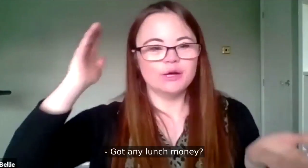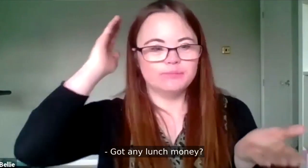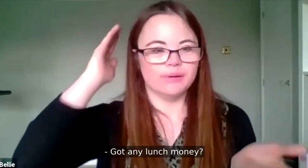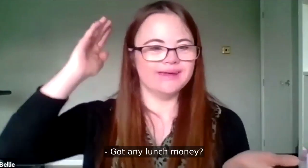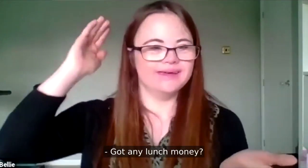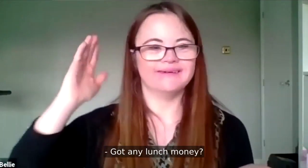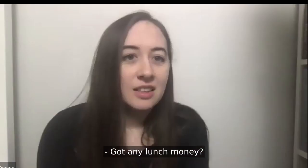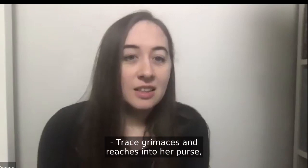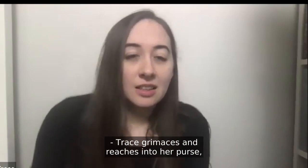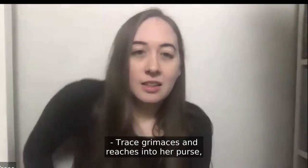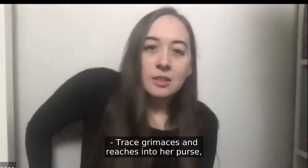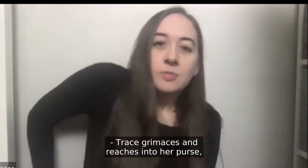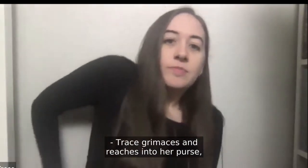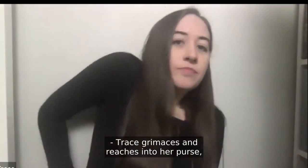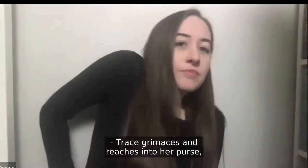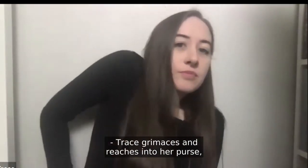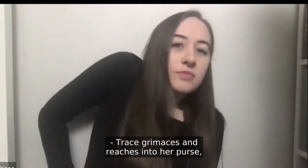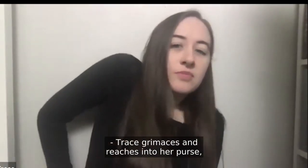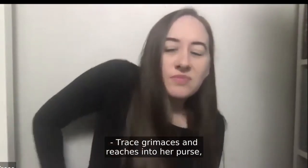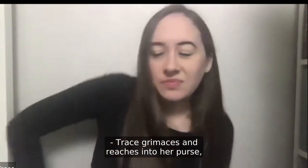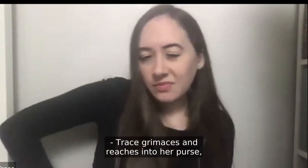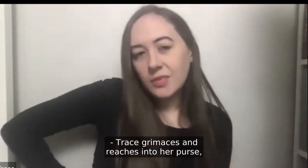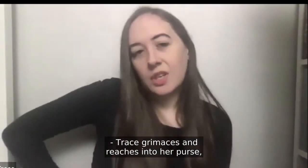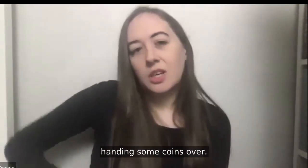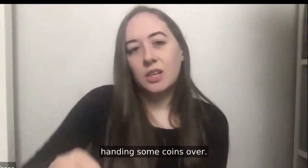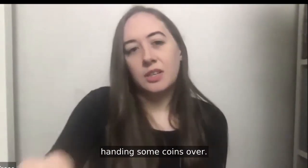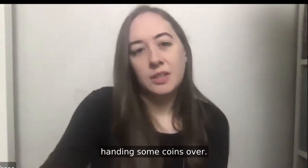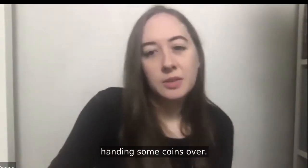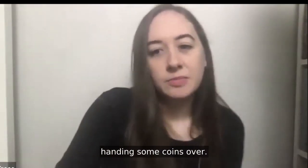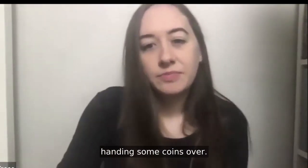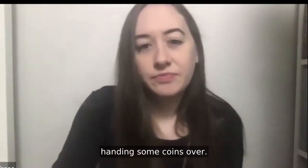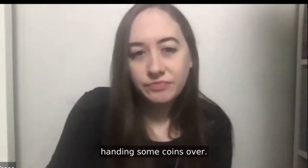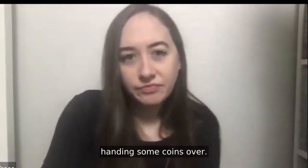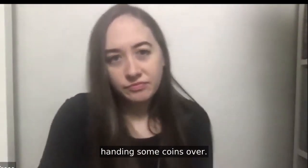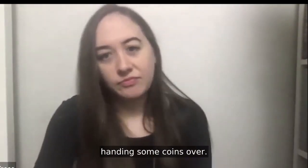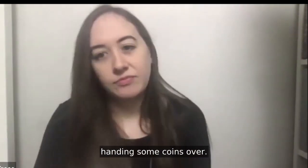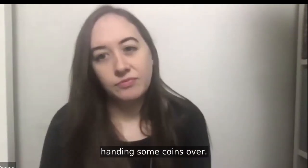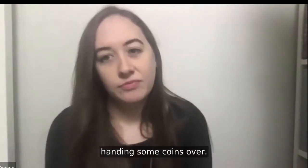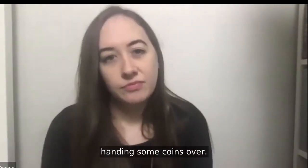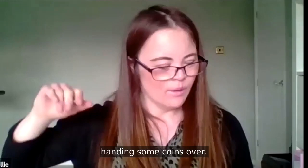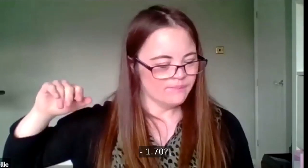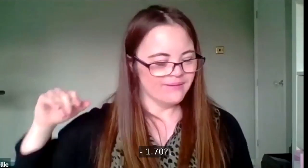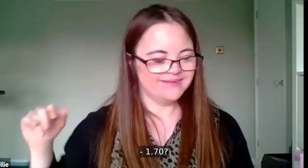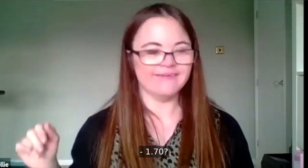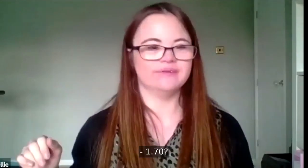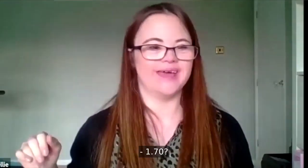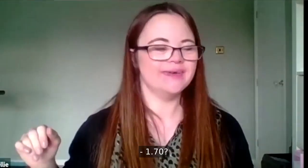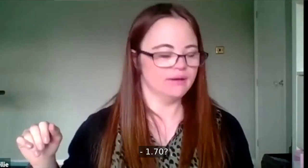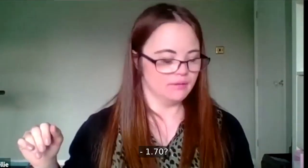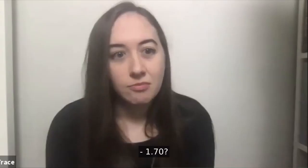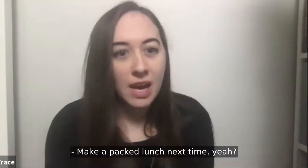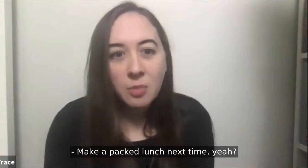there any lunch money? Trace grimaces and reaches into her purse, handing some coins over.